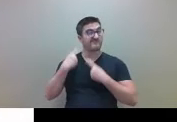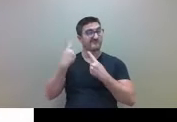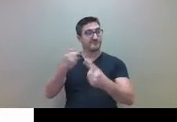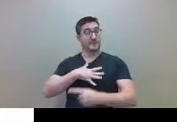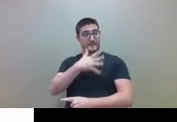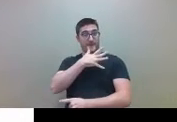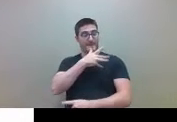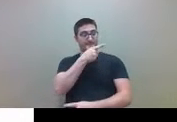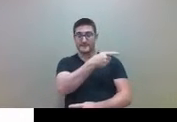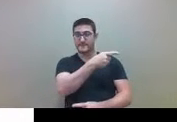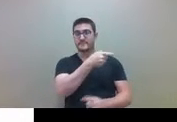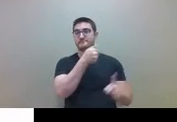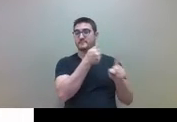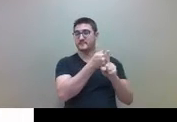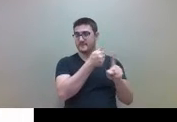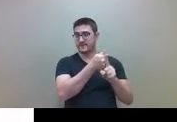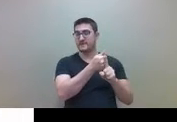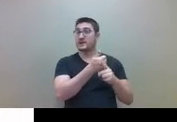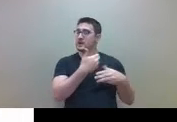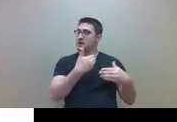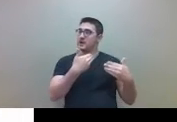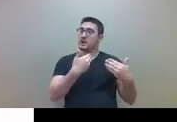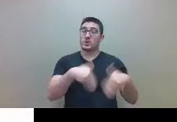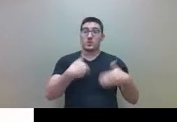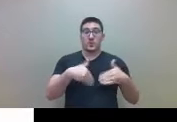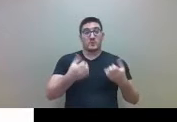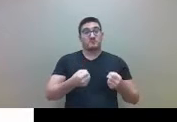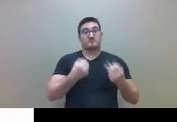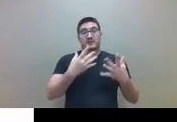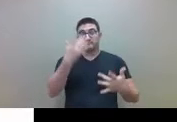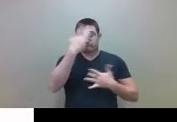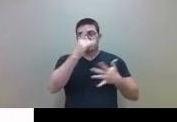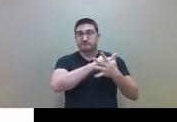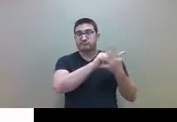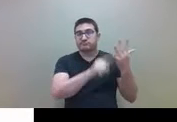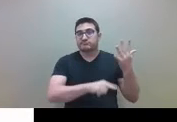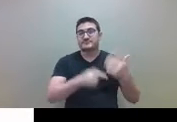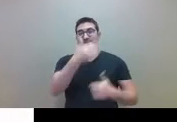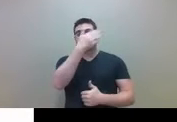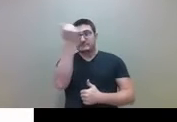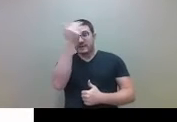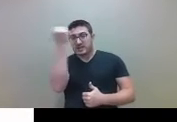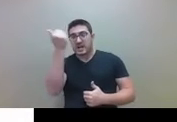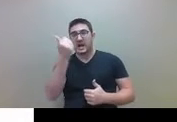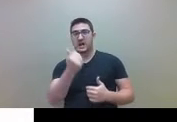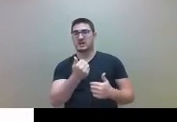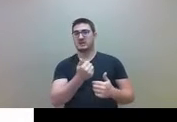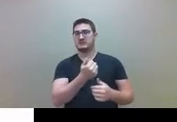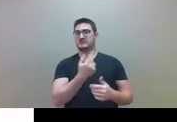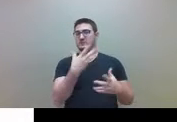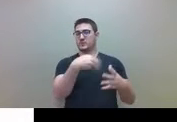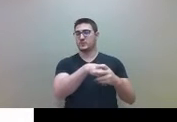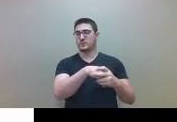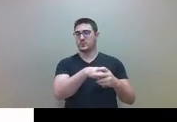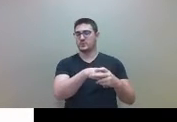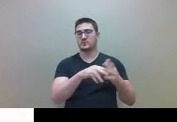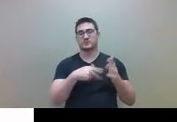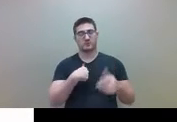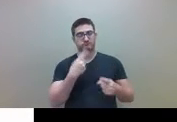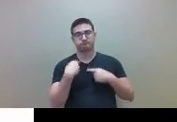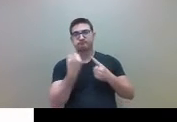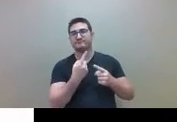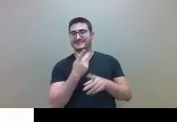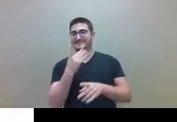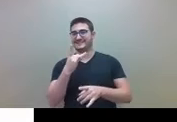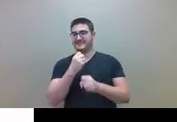had a plethora of comorbidities happening there, but dementia happened to be one of them. So I do appreciate